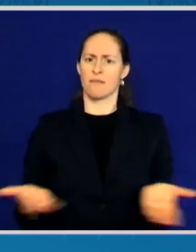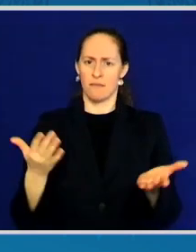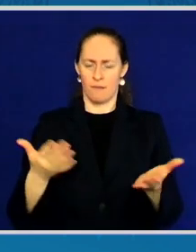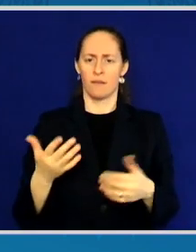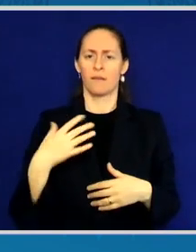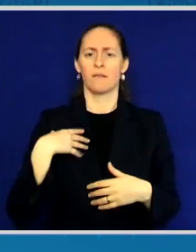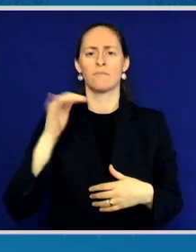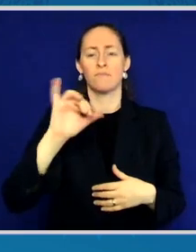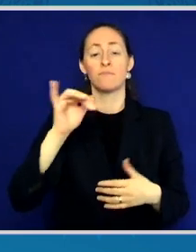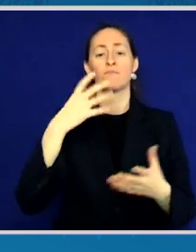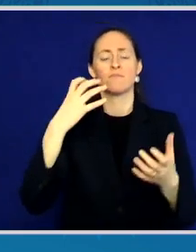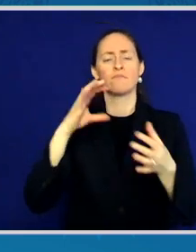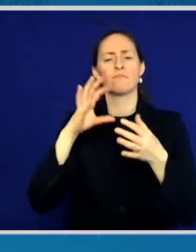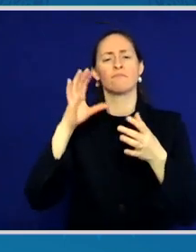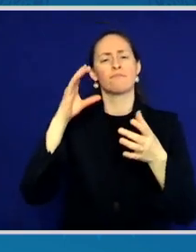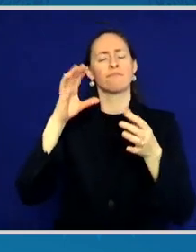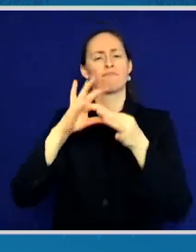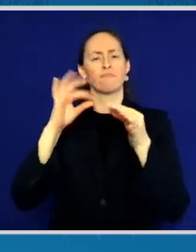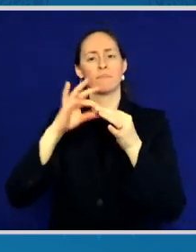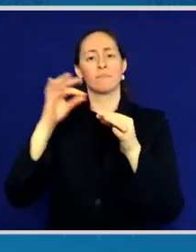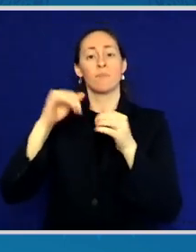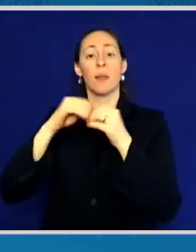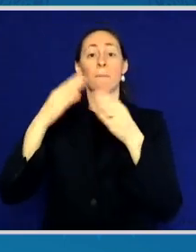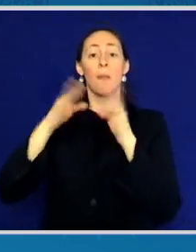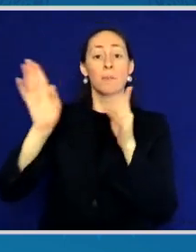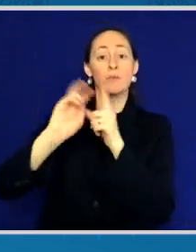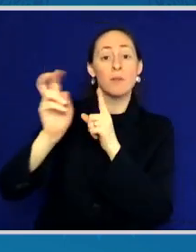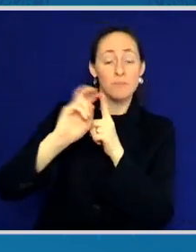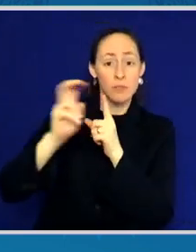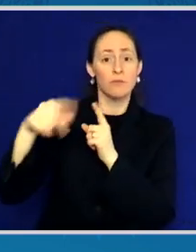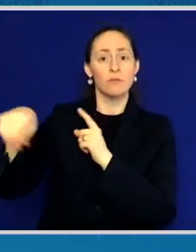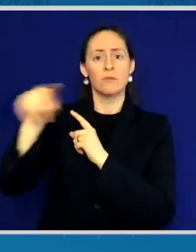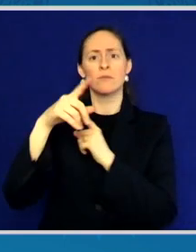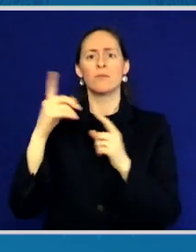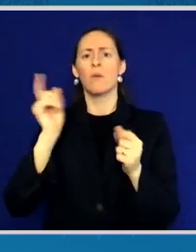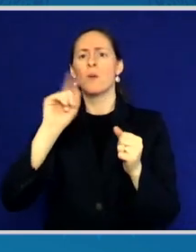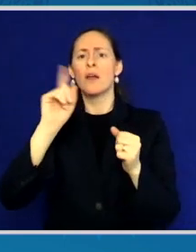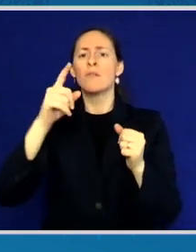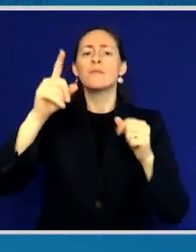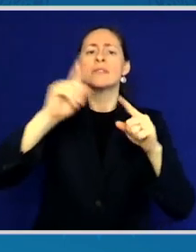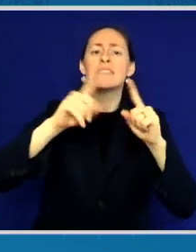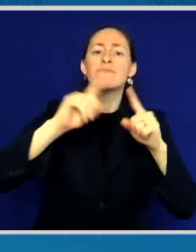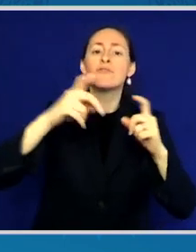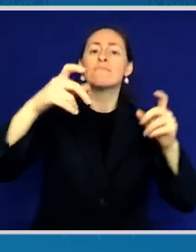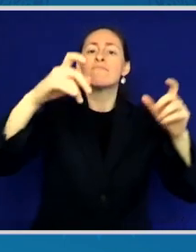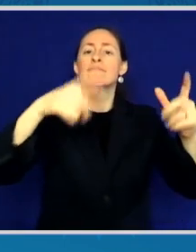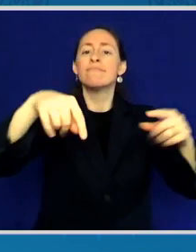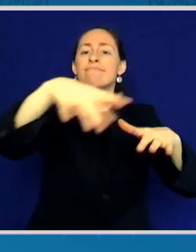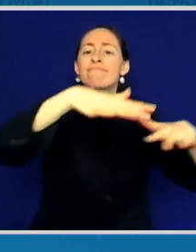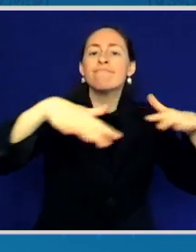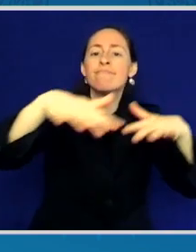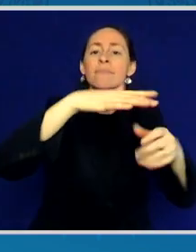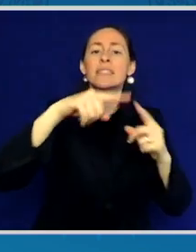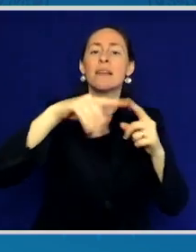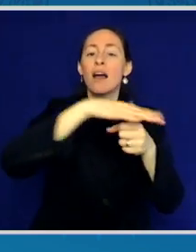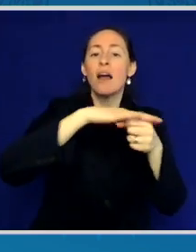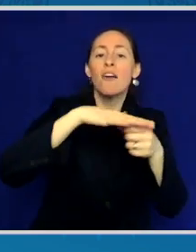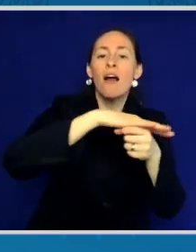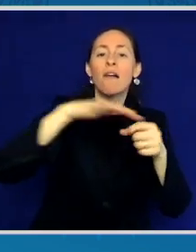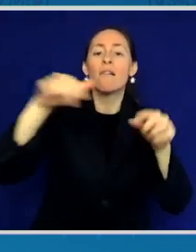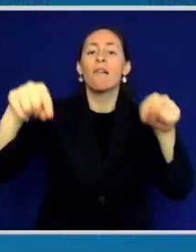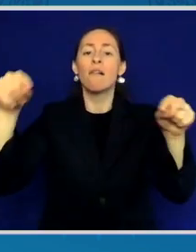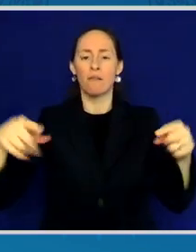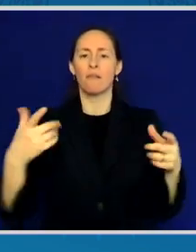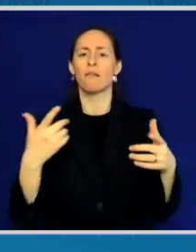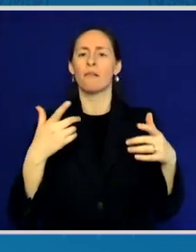transit runs in public space, on our streets, above, below. Public transit, in fact, is public